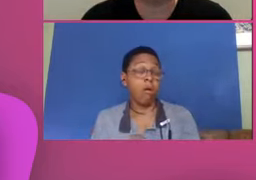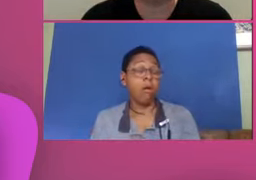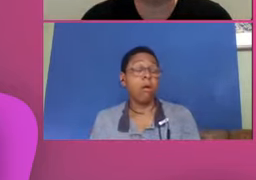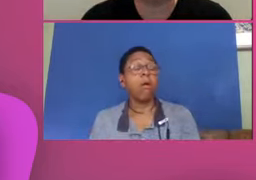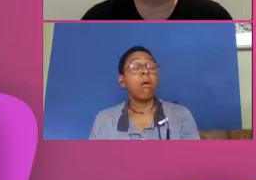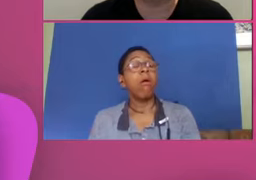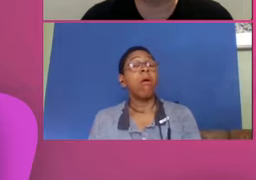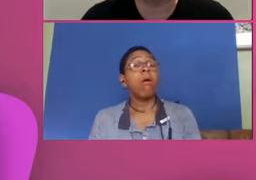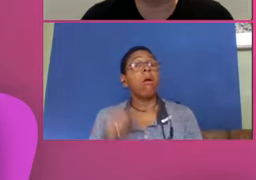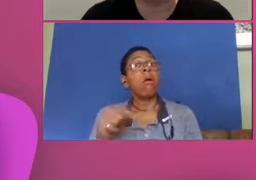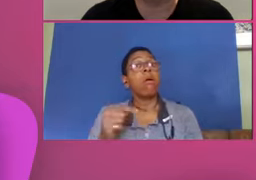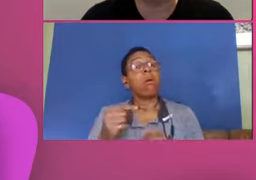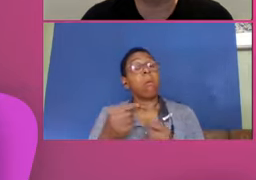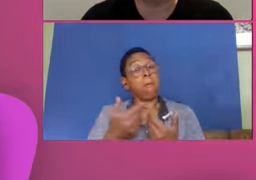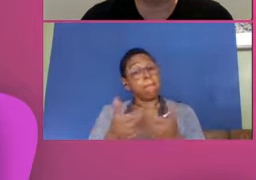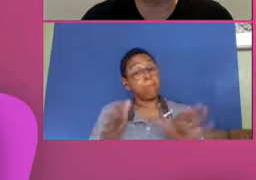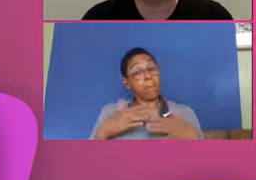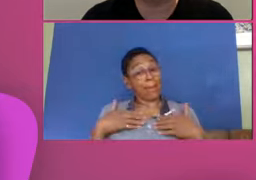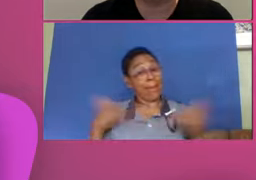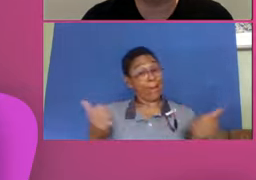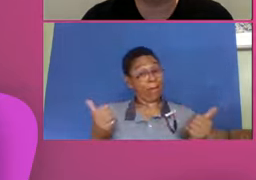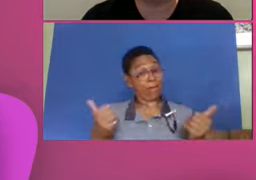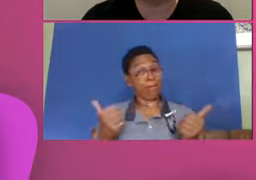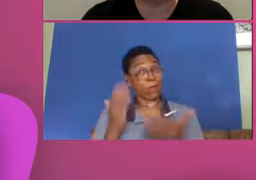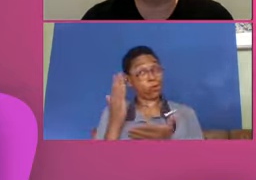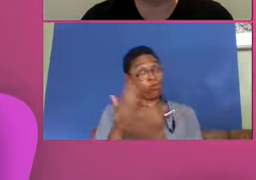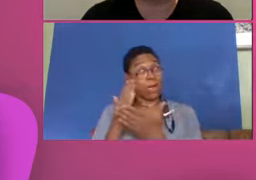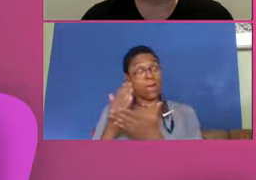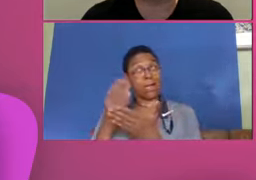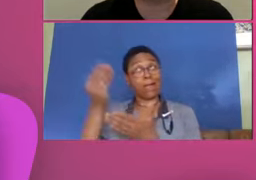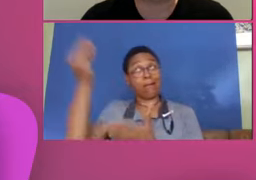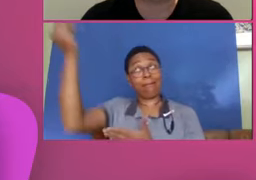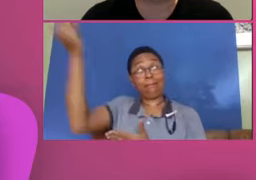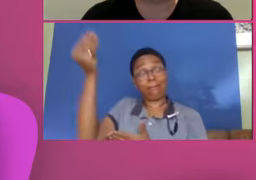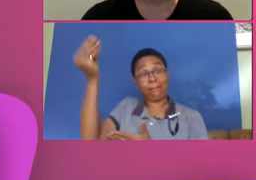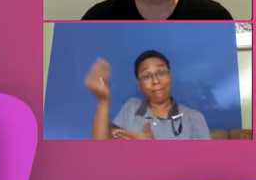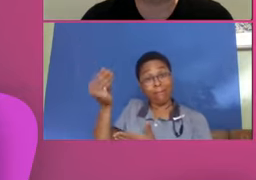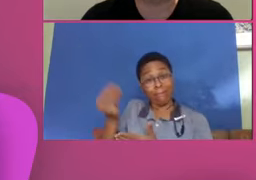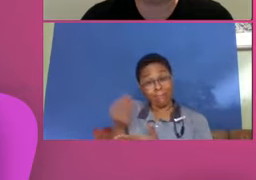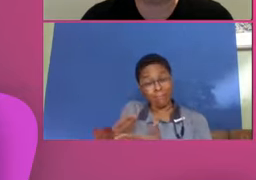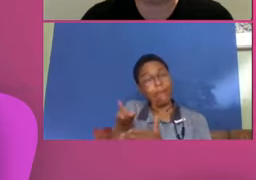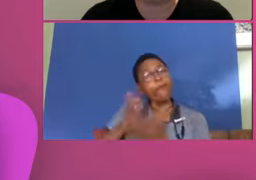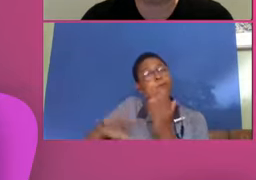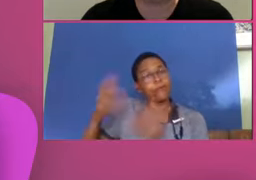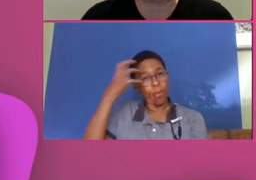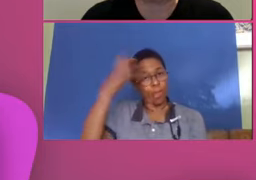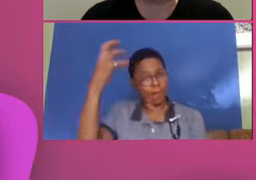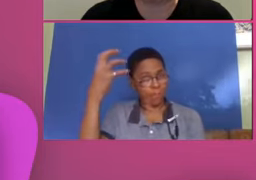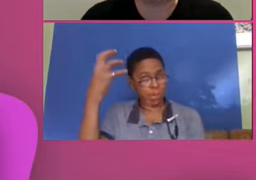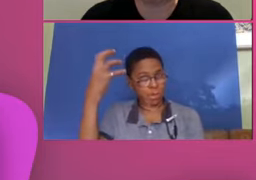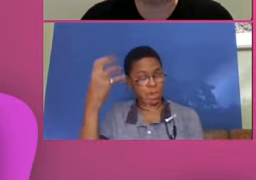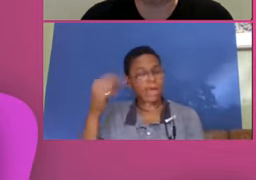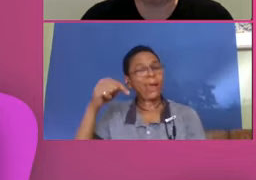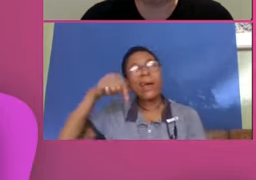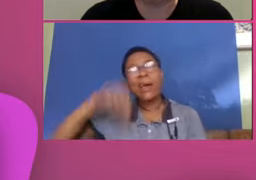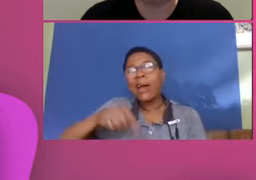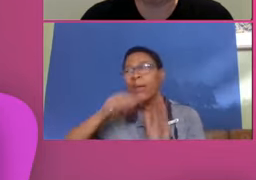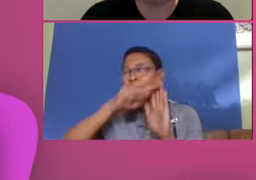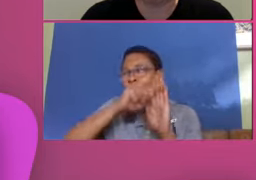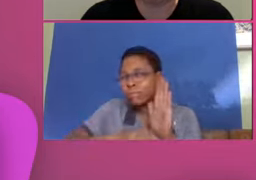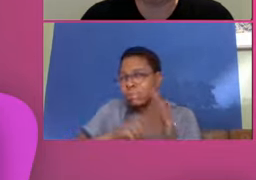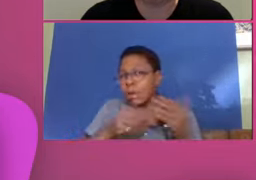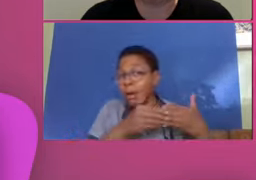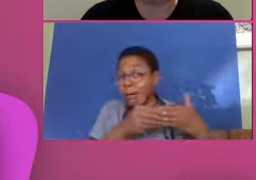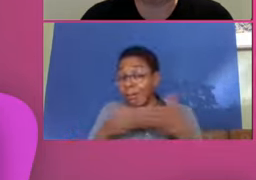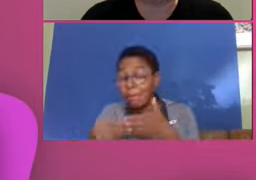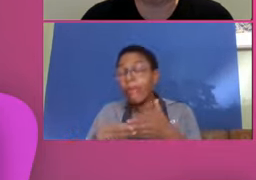references to government guidance or roadmaps for returning to work in this presentation are specific to England at this time.